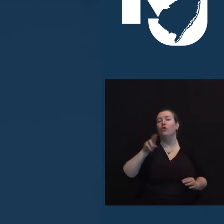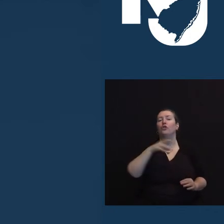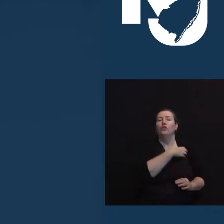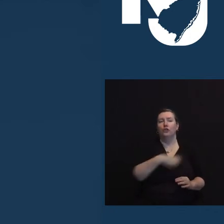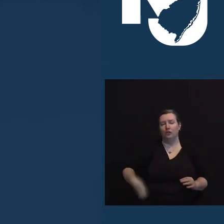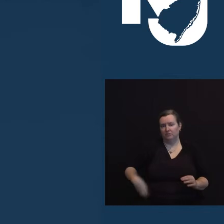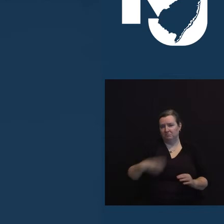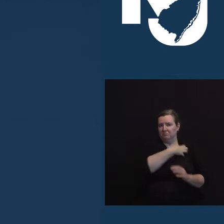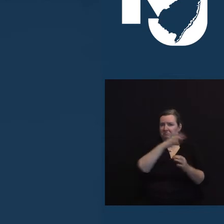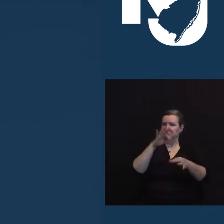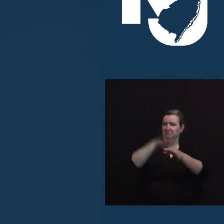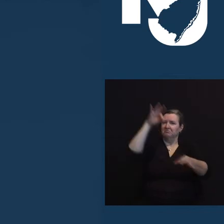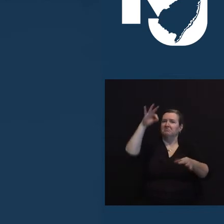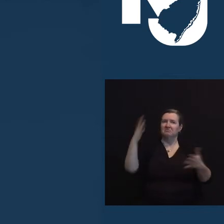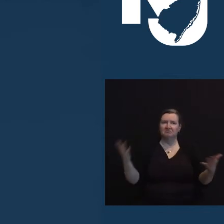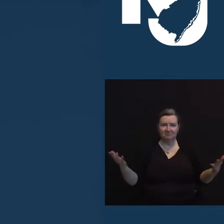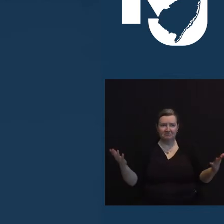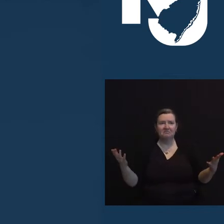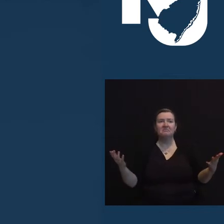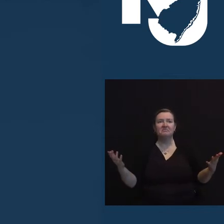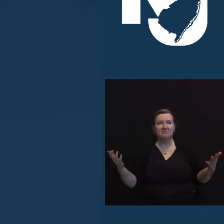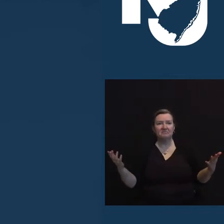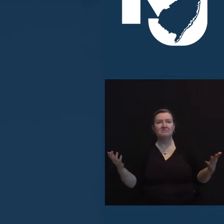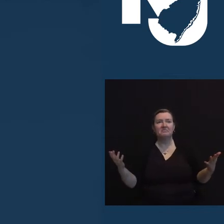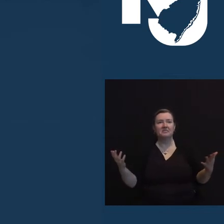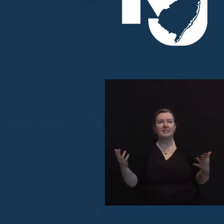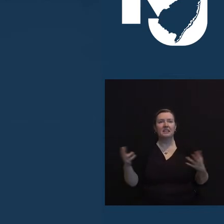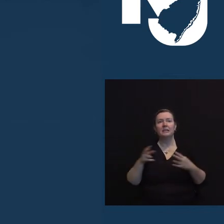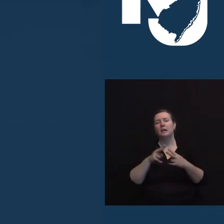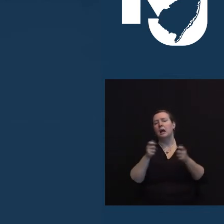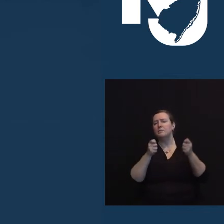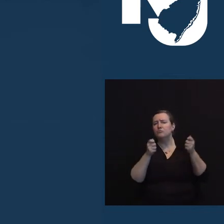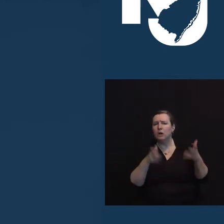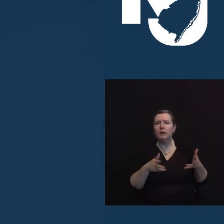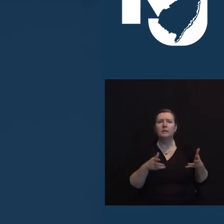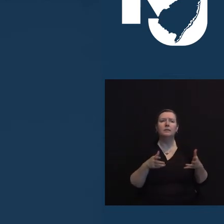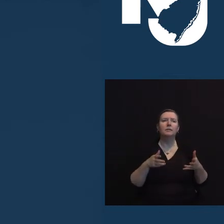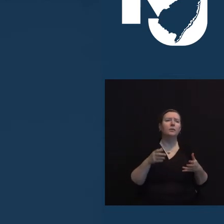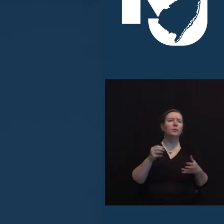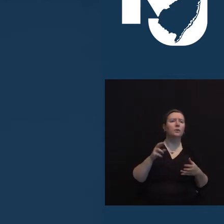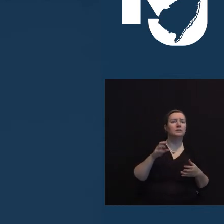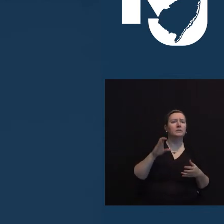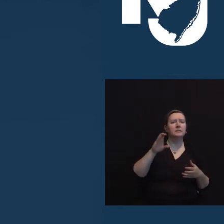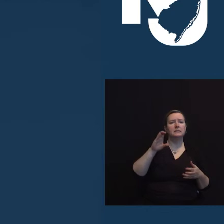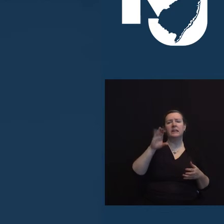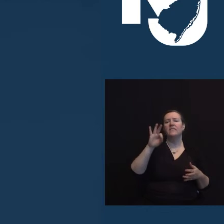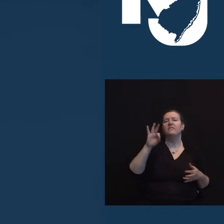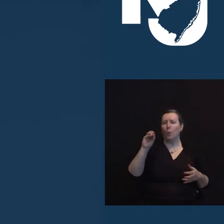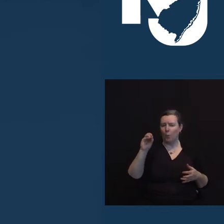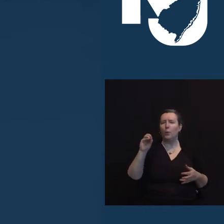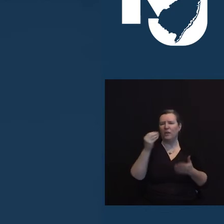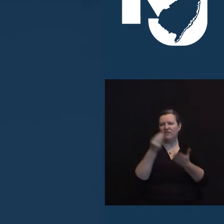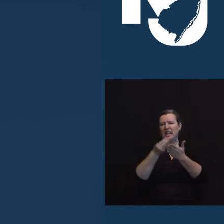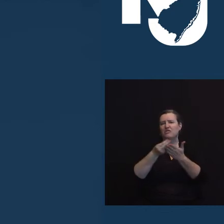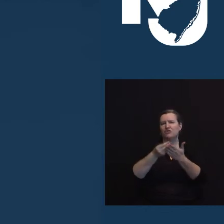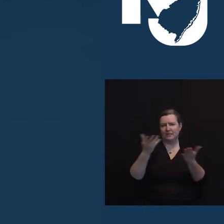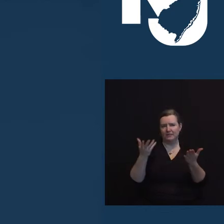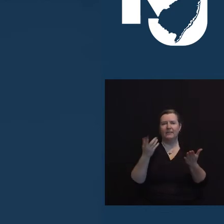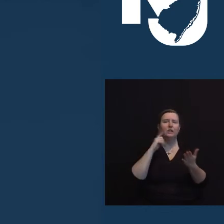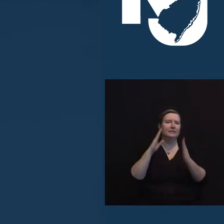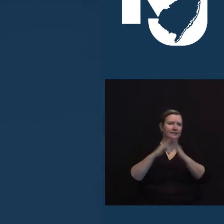duties, Sue served as either administrator or chief financial officer for the municipalities of, get this,